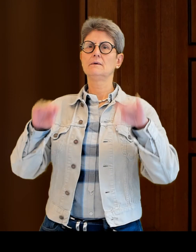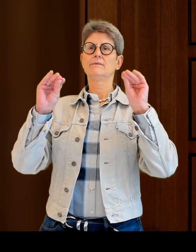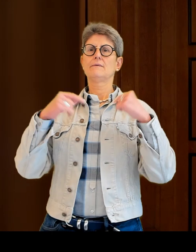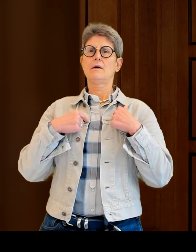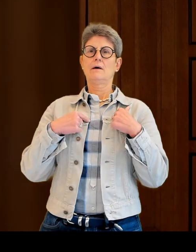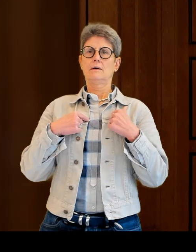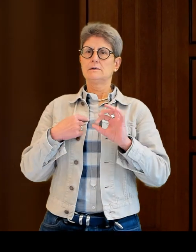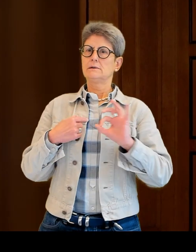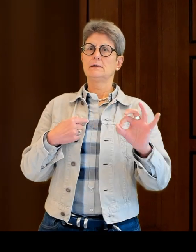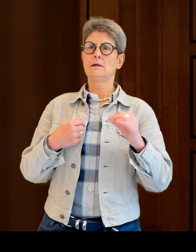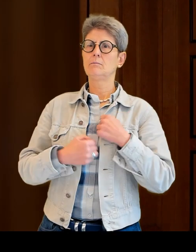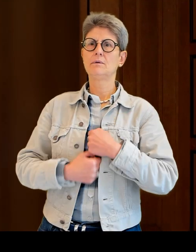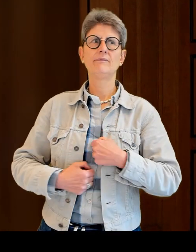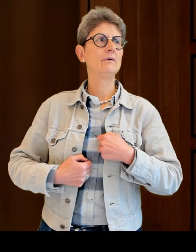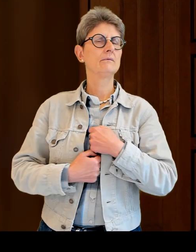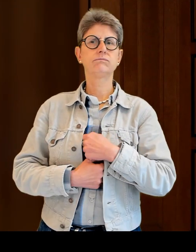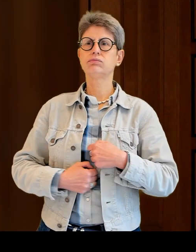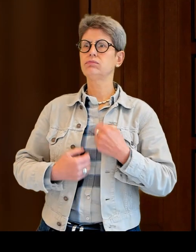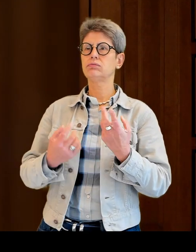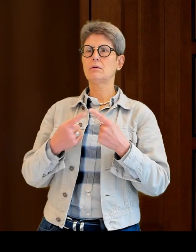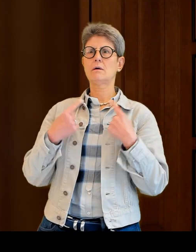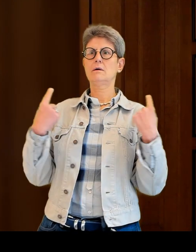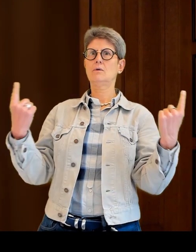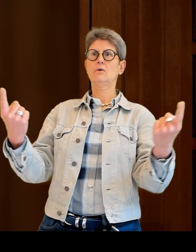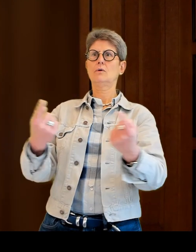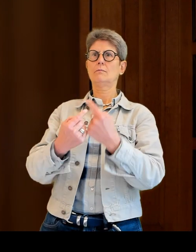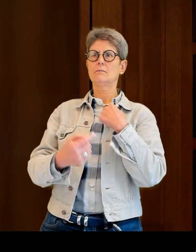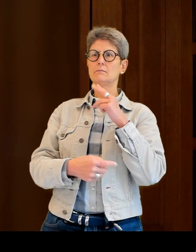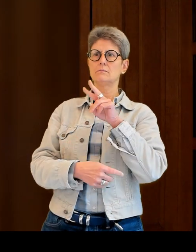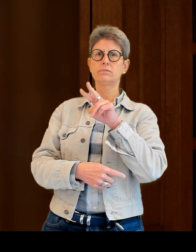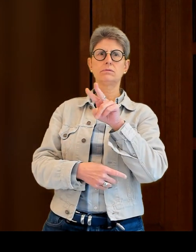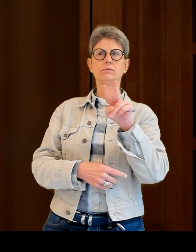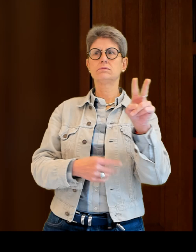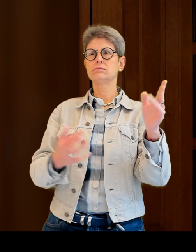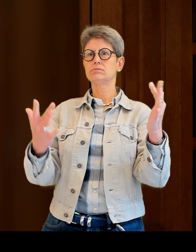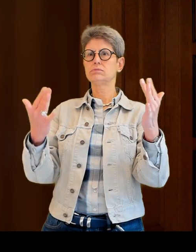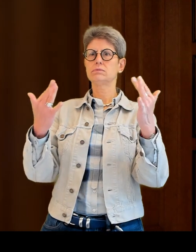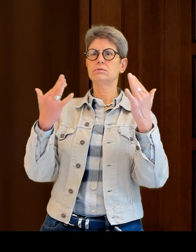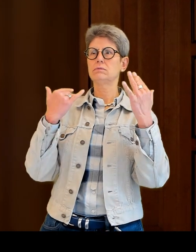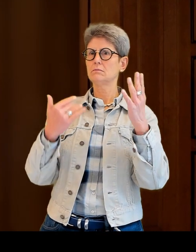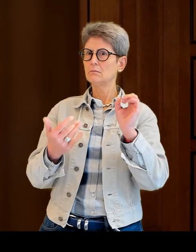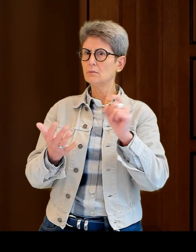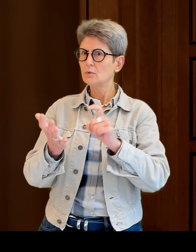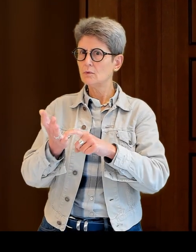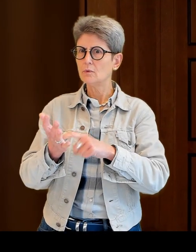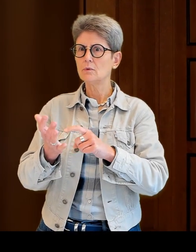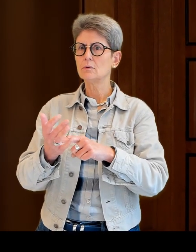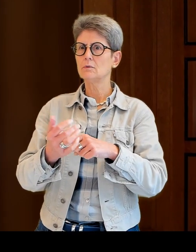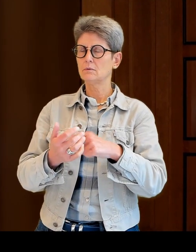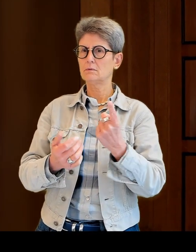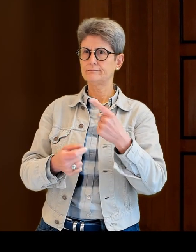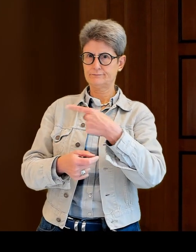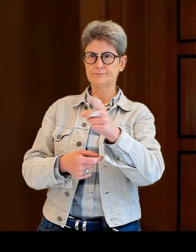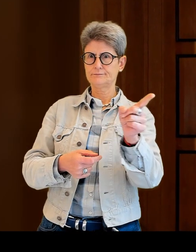how deeply moved I am to see a room such as this